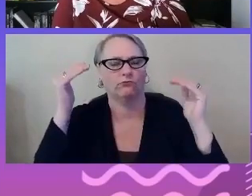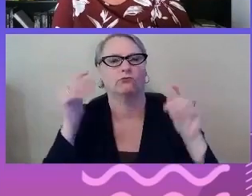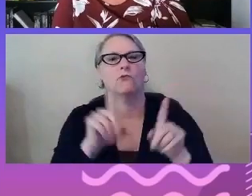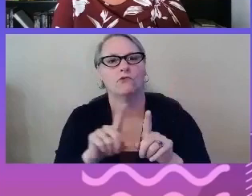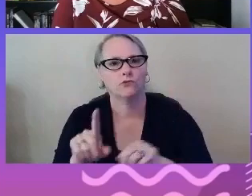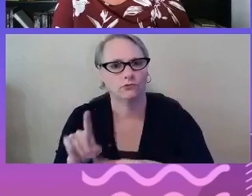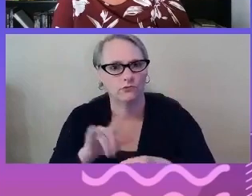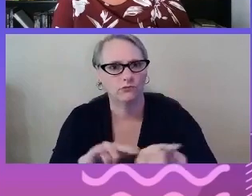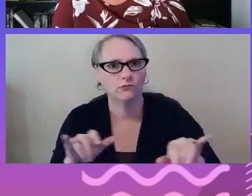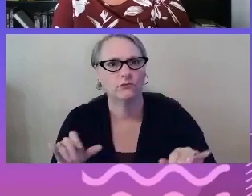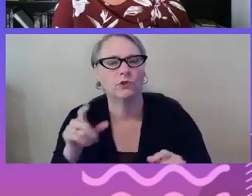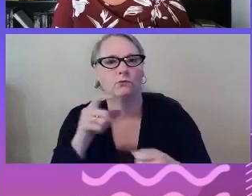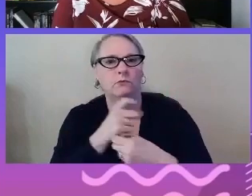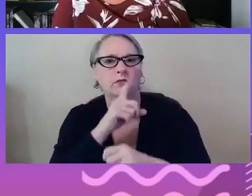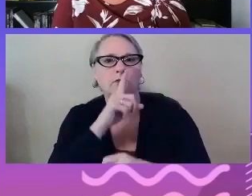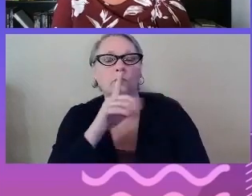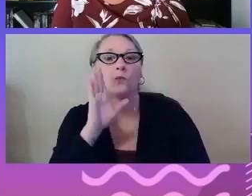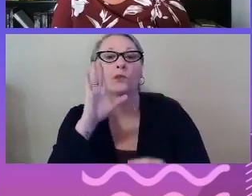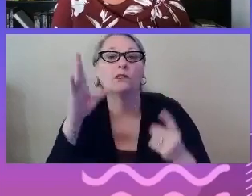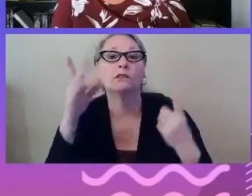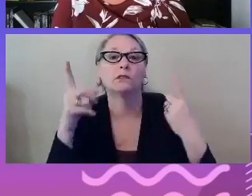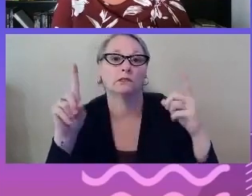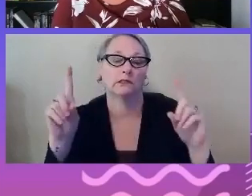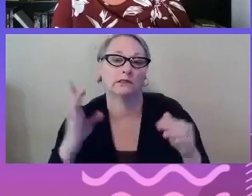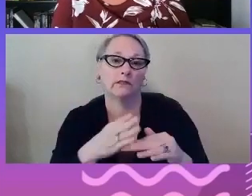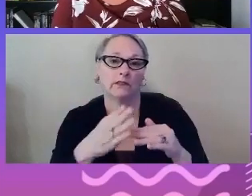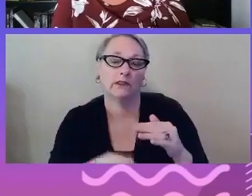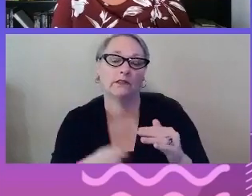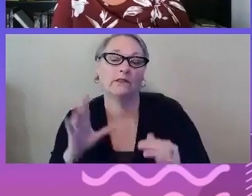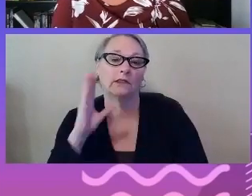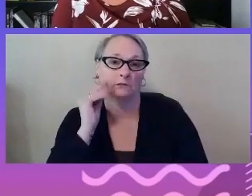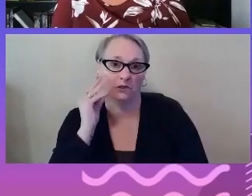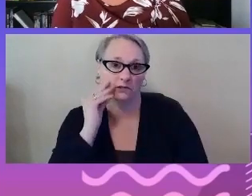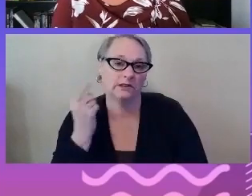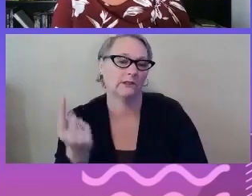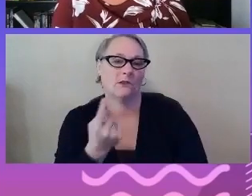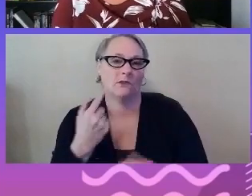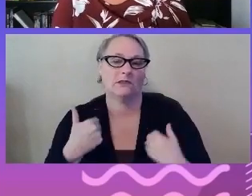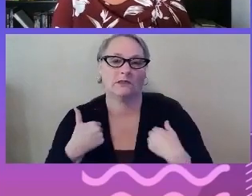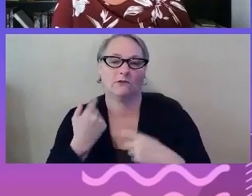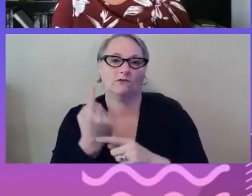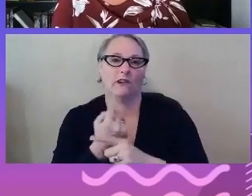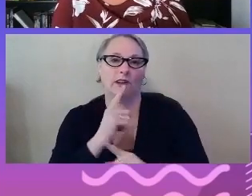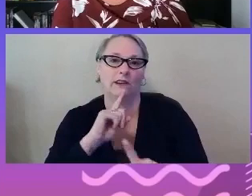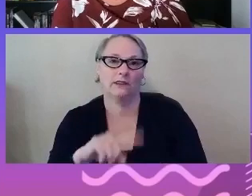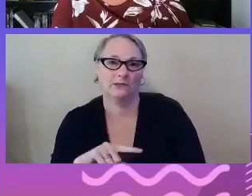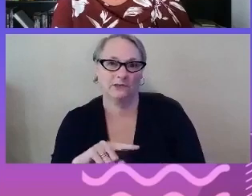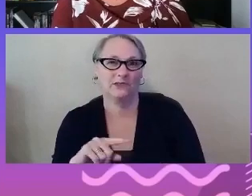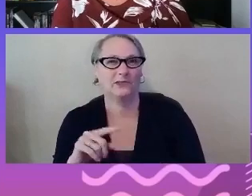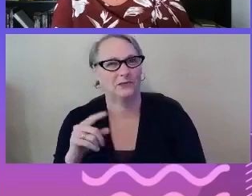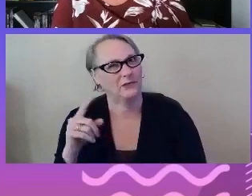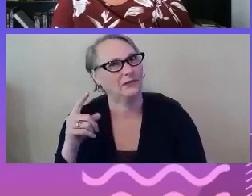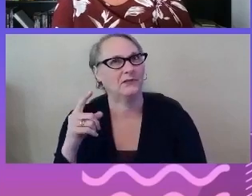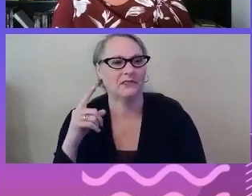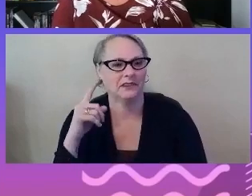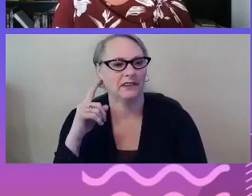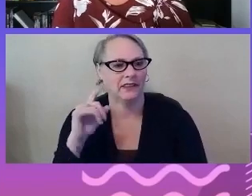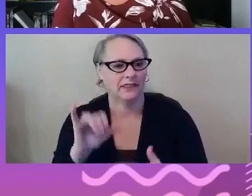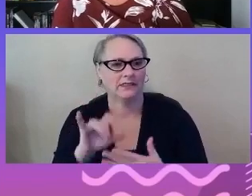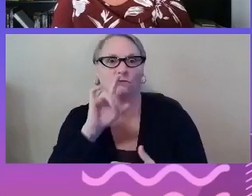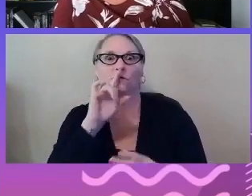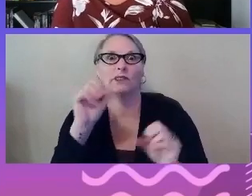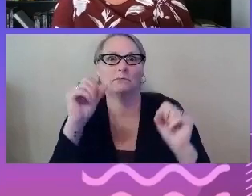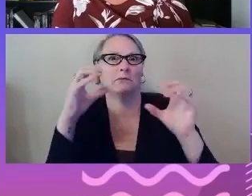that they're going to have success at the end of this experience and always have the right answer. So I think that that's a really amazing way to